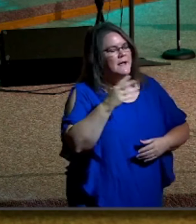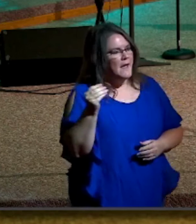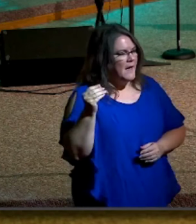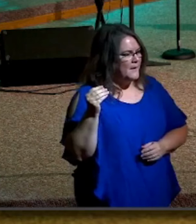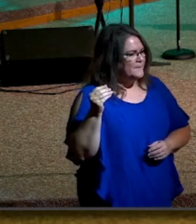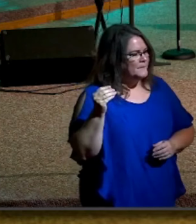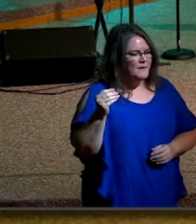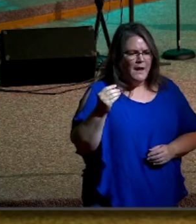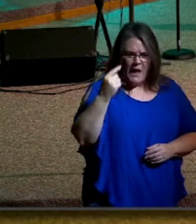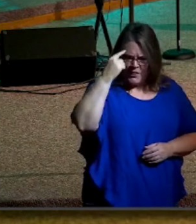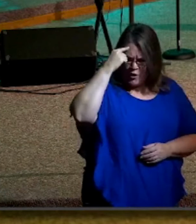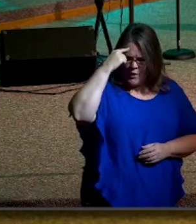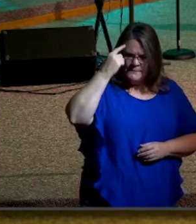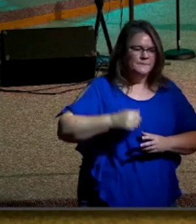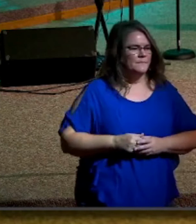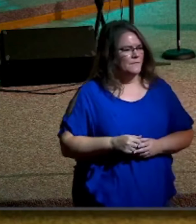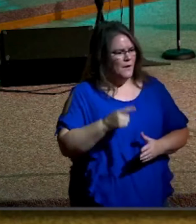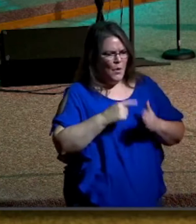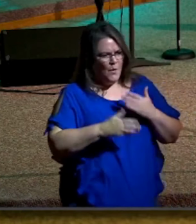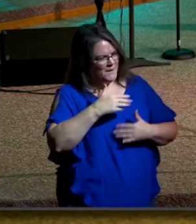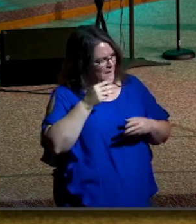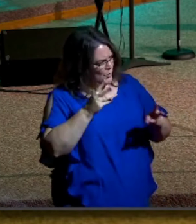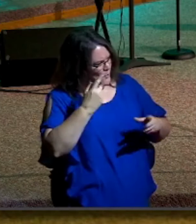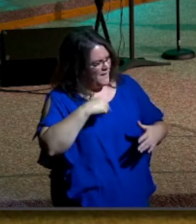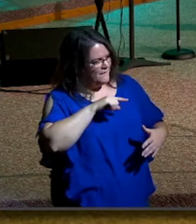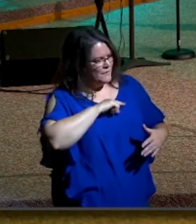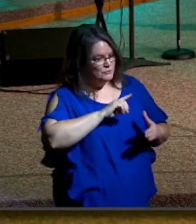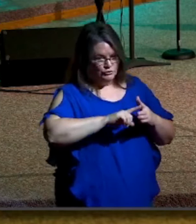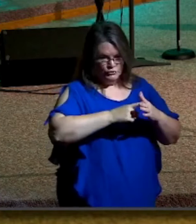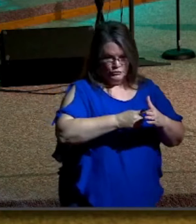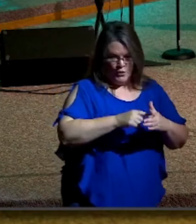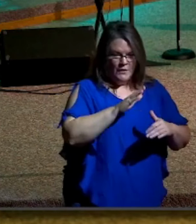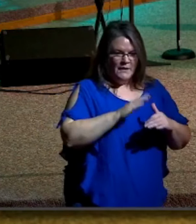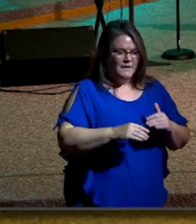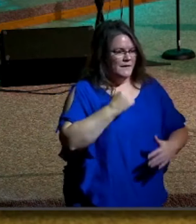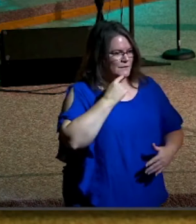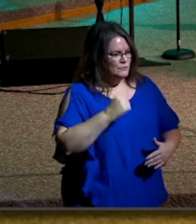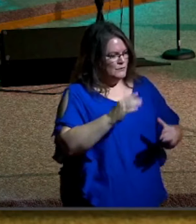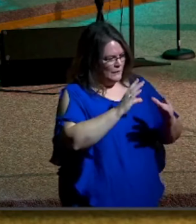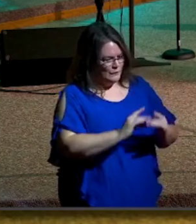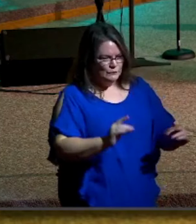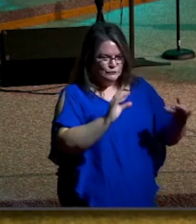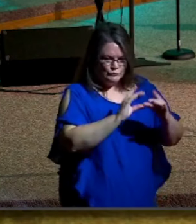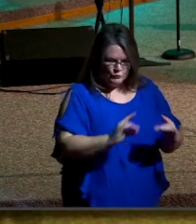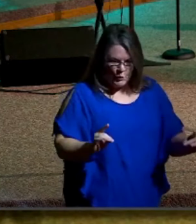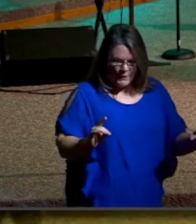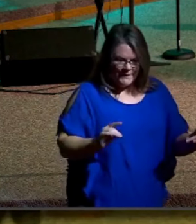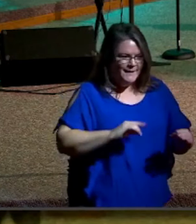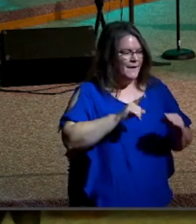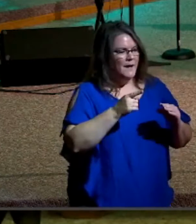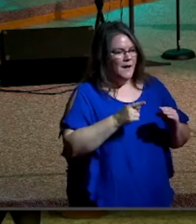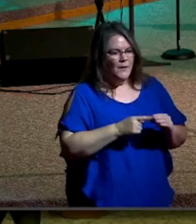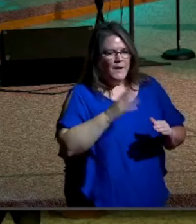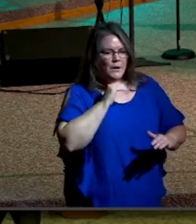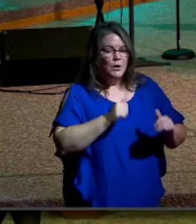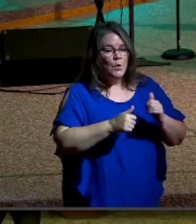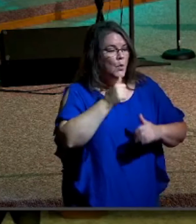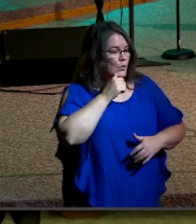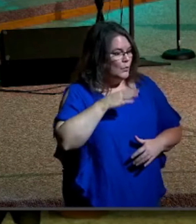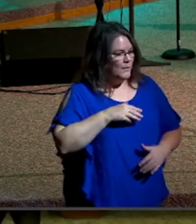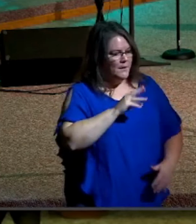thought, what better way for us to start than to tell the story of an elderly woman, a widowed